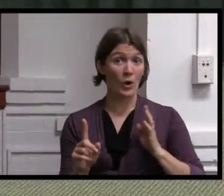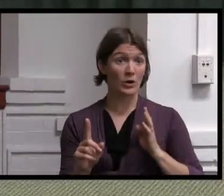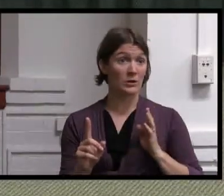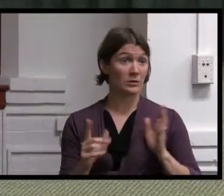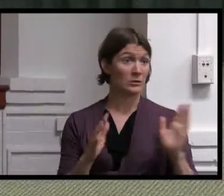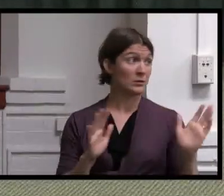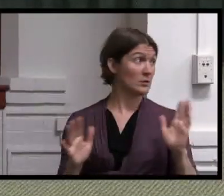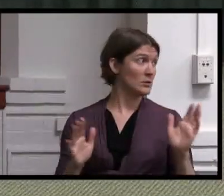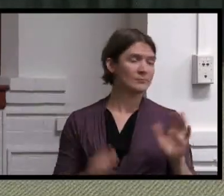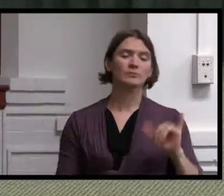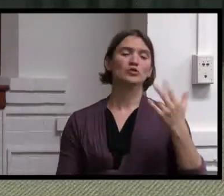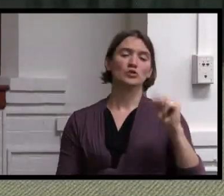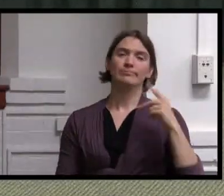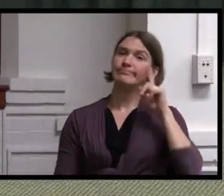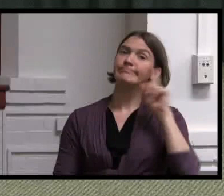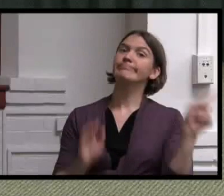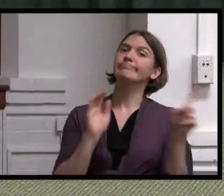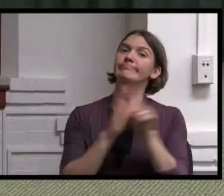Well,